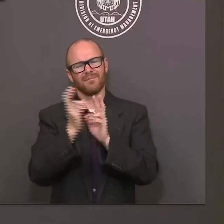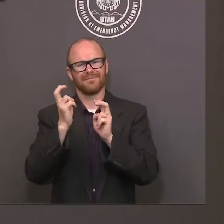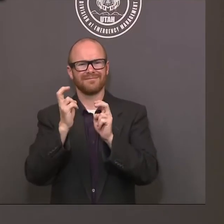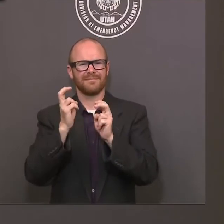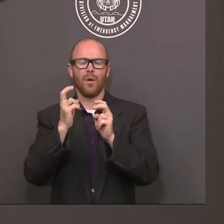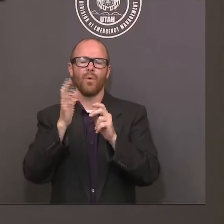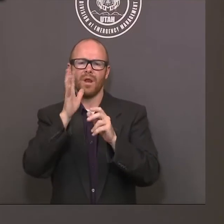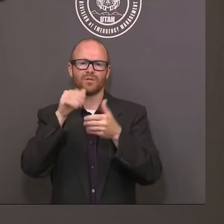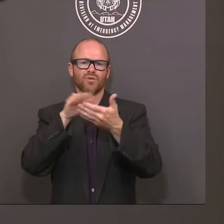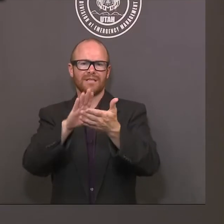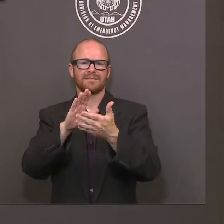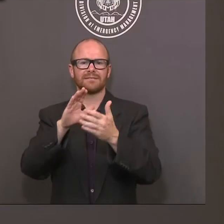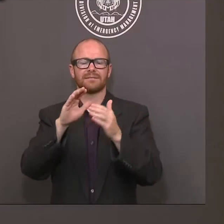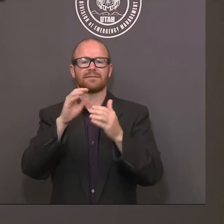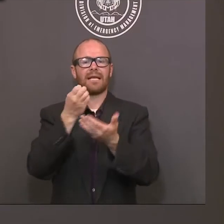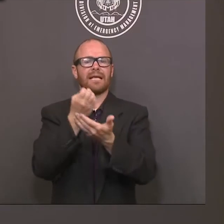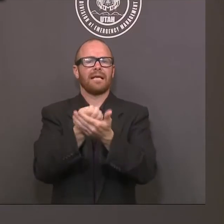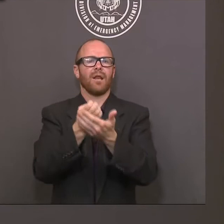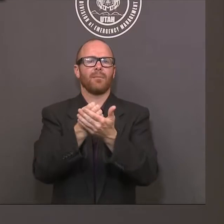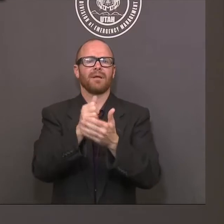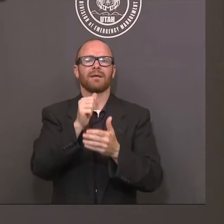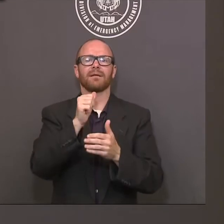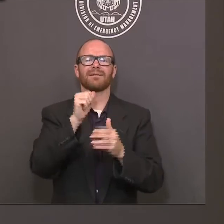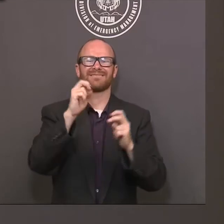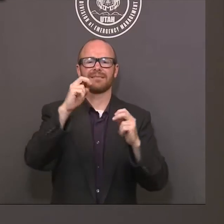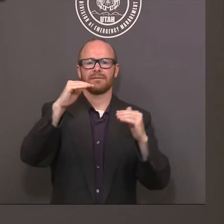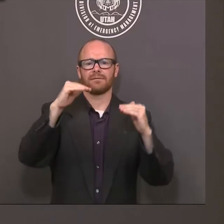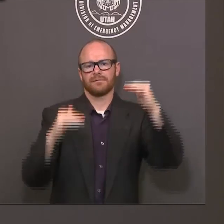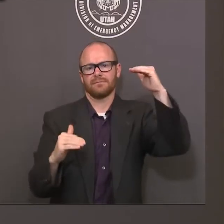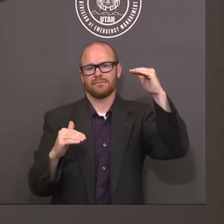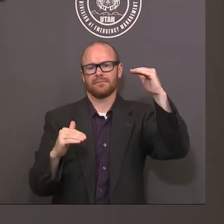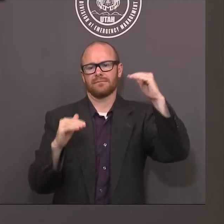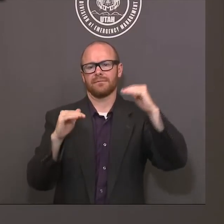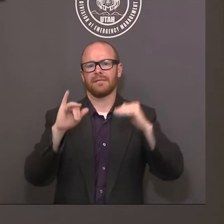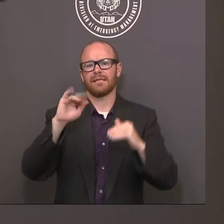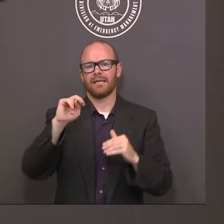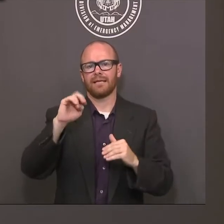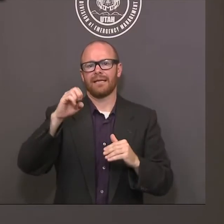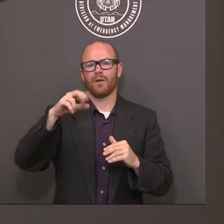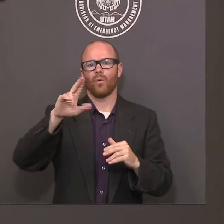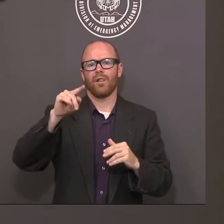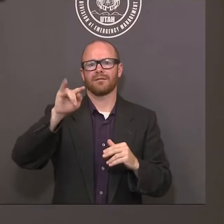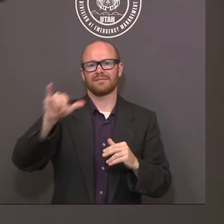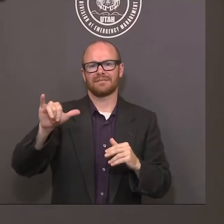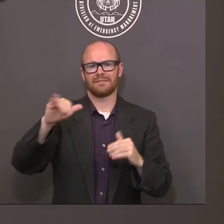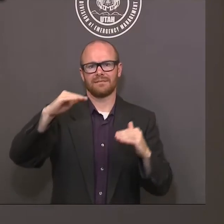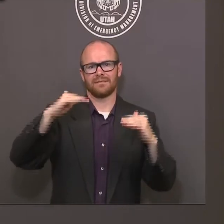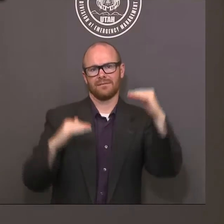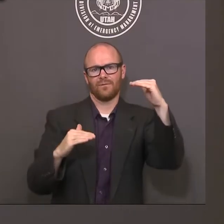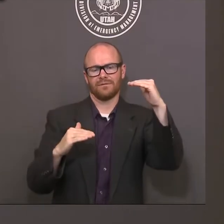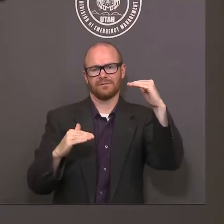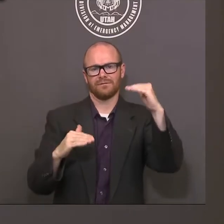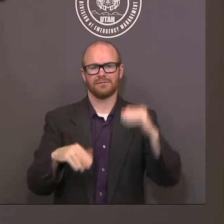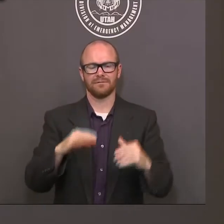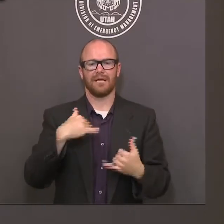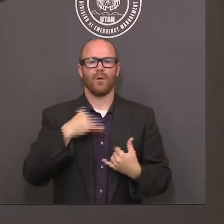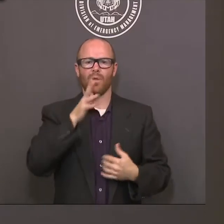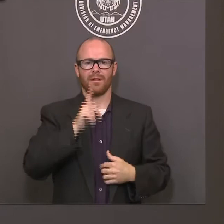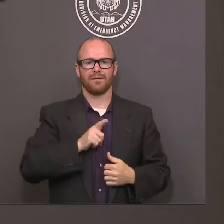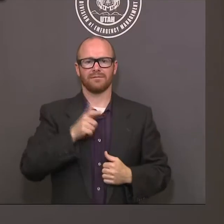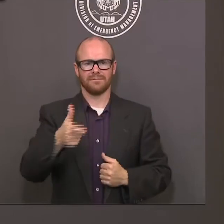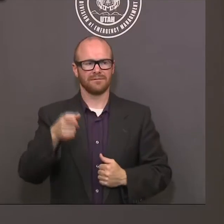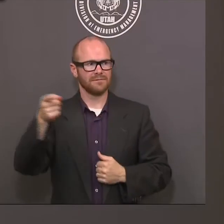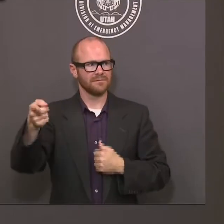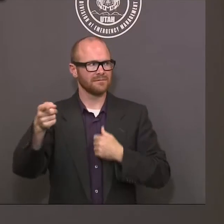addressing economic inequality in Utah. Can you highlight some portions of the plan that accomplish that goal? Let me turn that to our experts